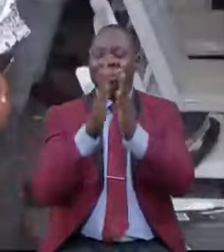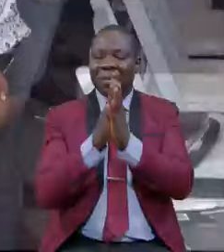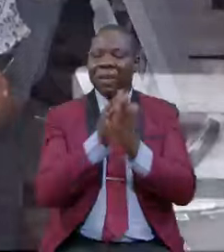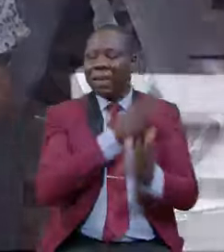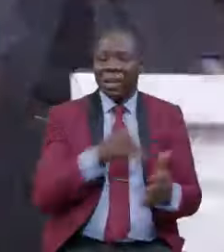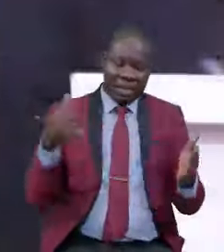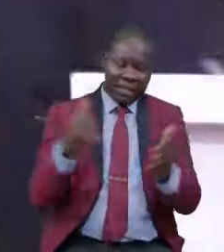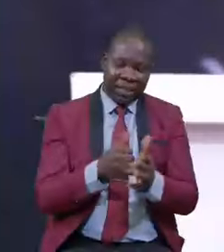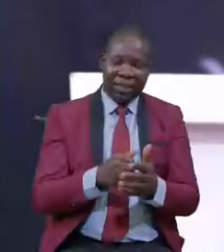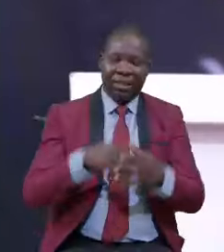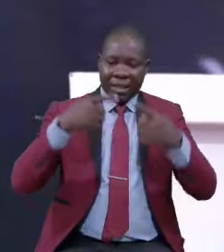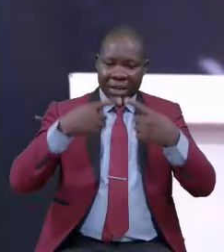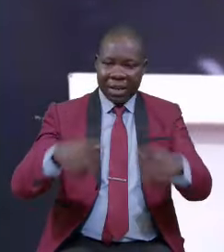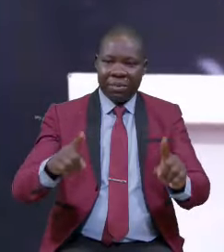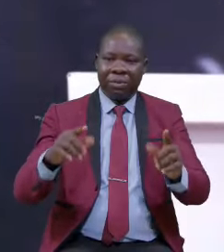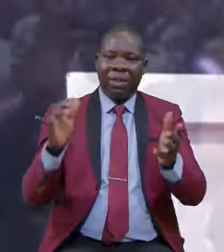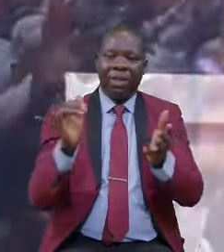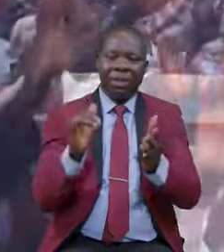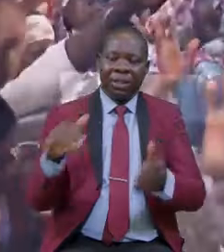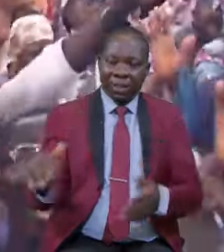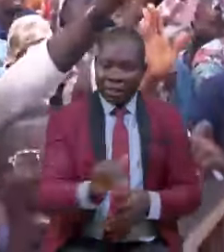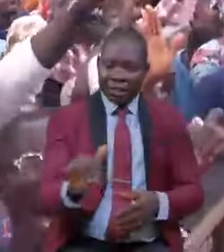That same anointing is now upon you.